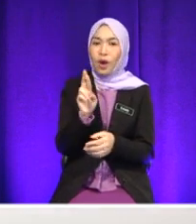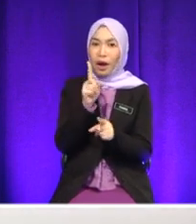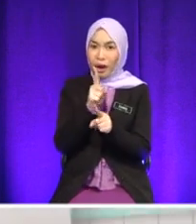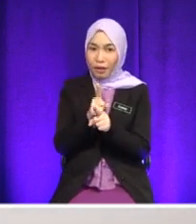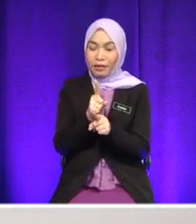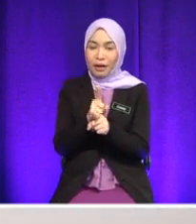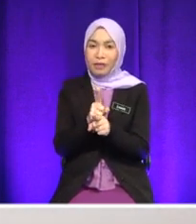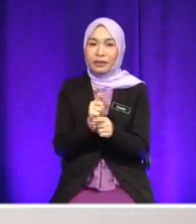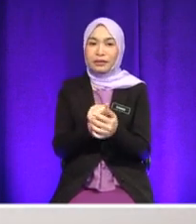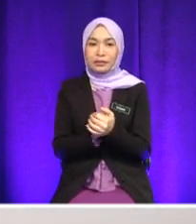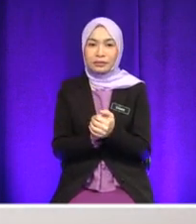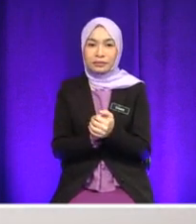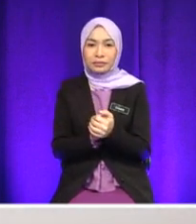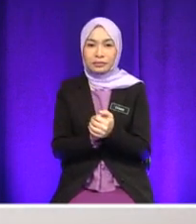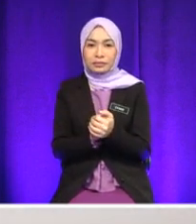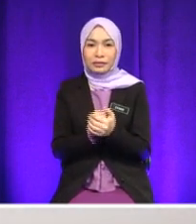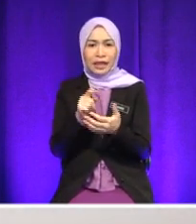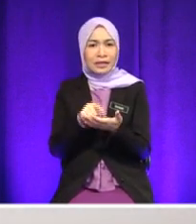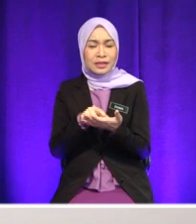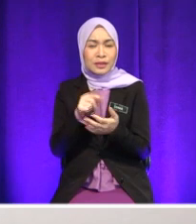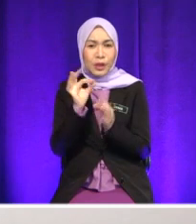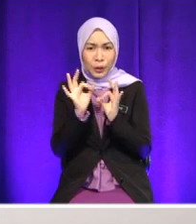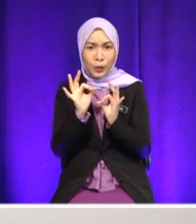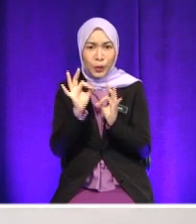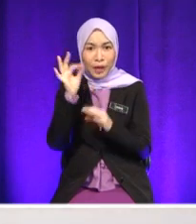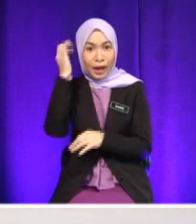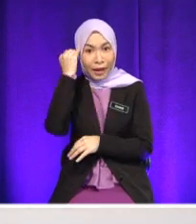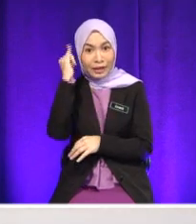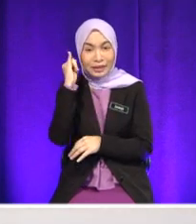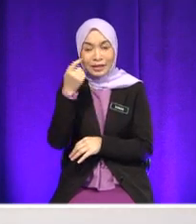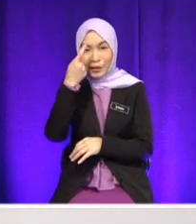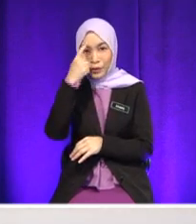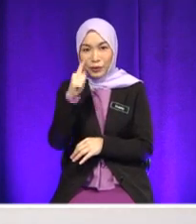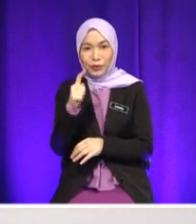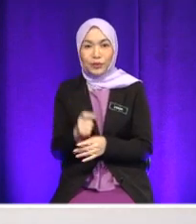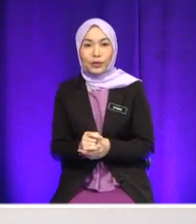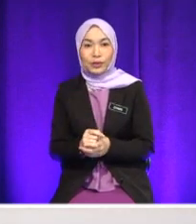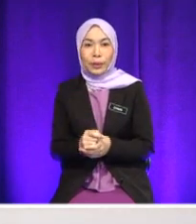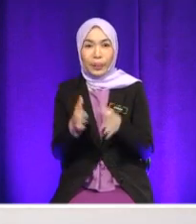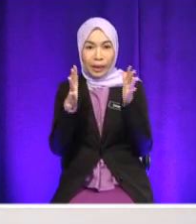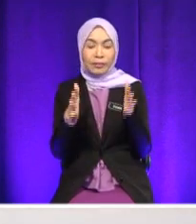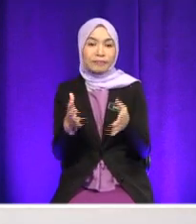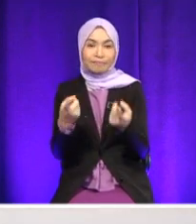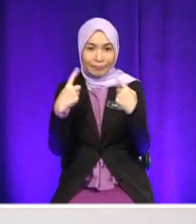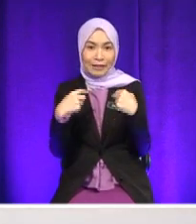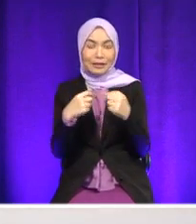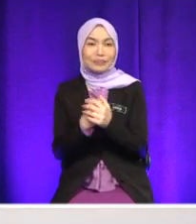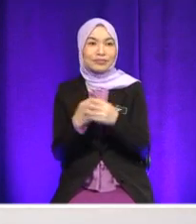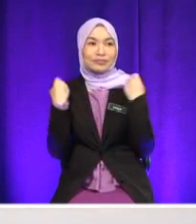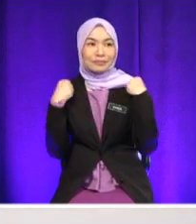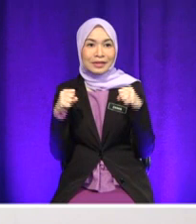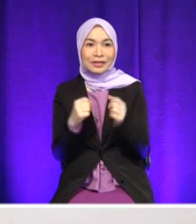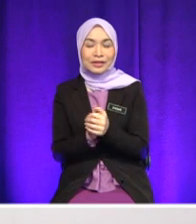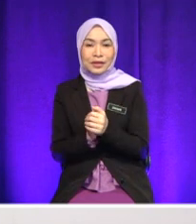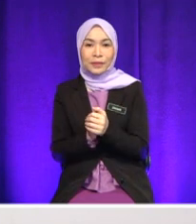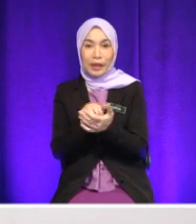brainwashing slogan would be one of the brilliant ideas to attract more customers to her shop. All right, good. So just now we listened